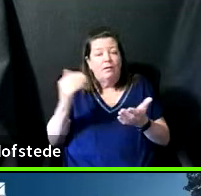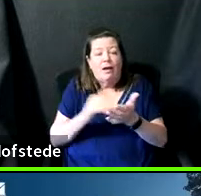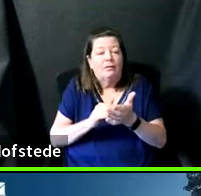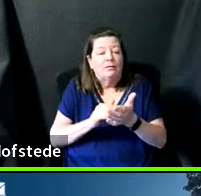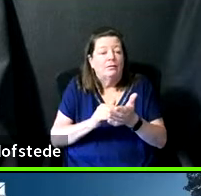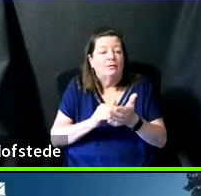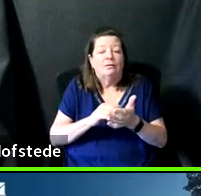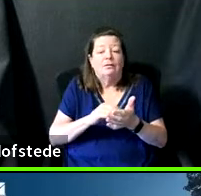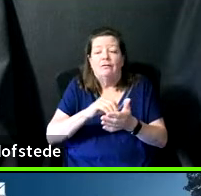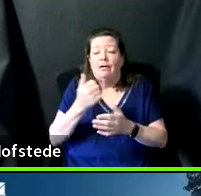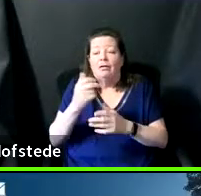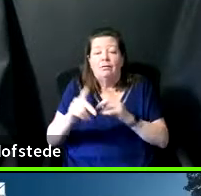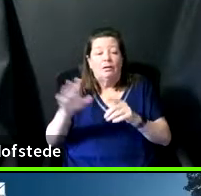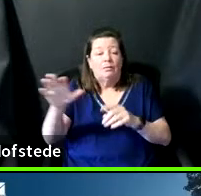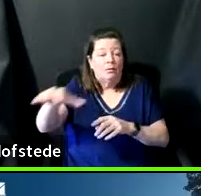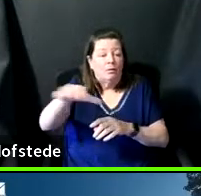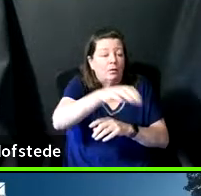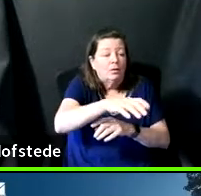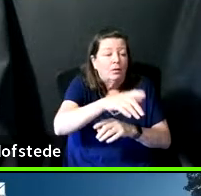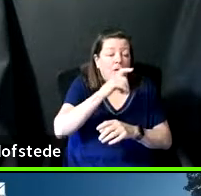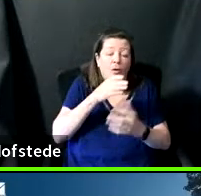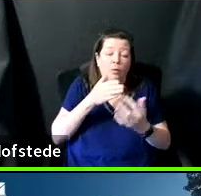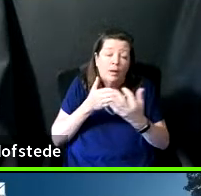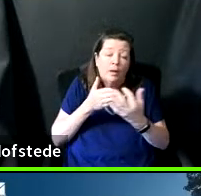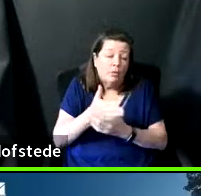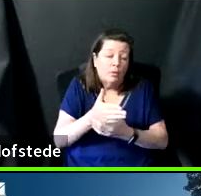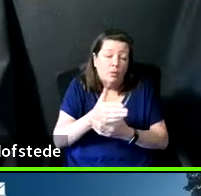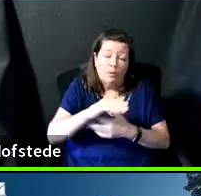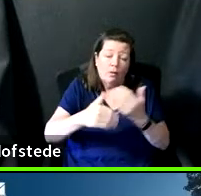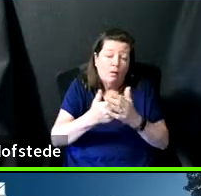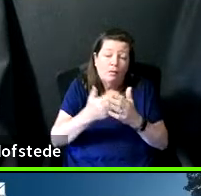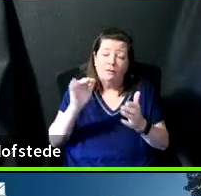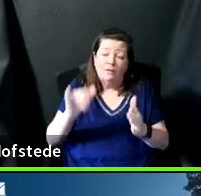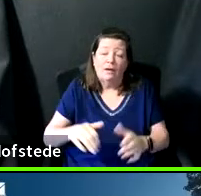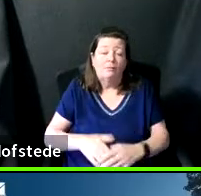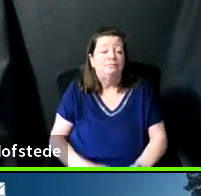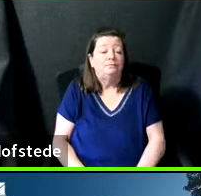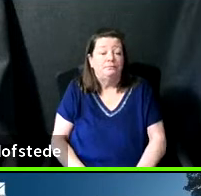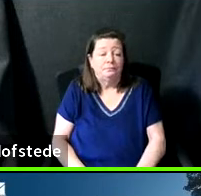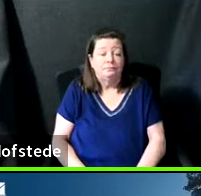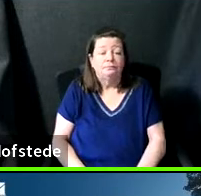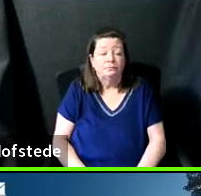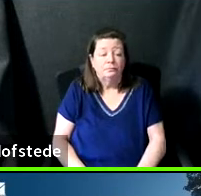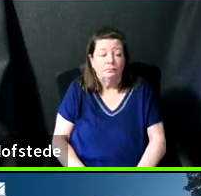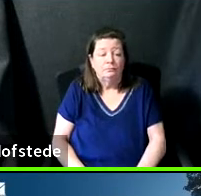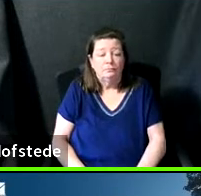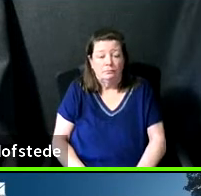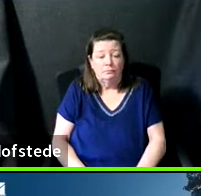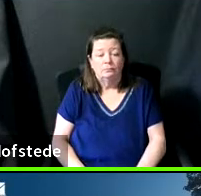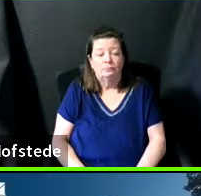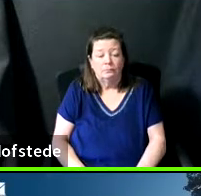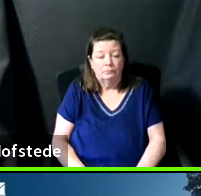people who got through all of that. So thank you. Appreciate it.